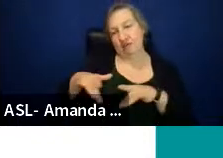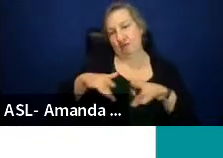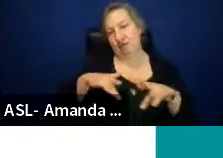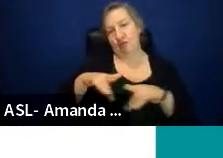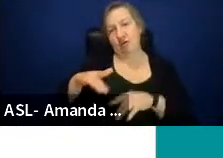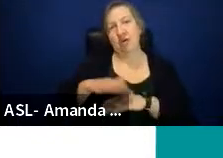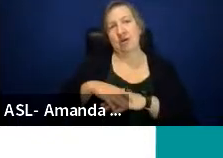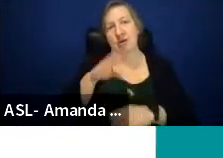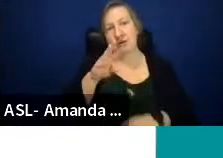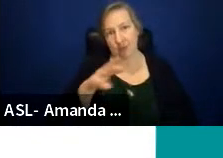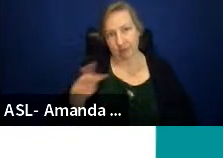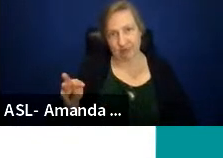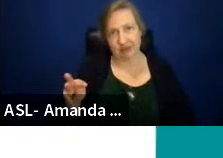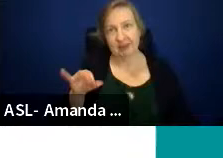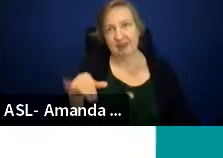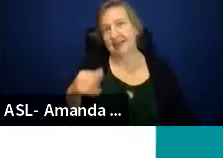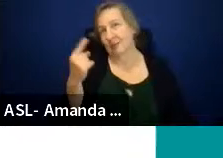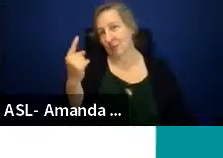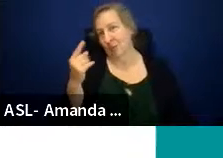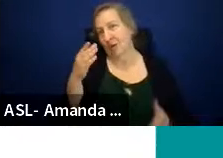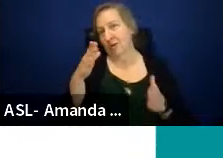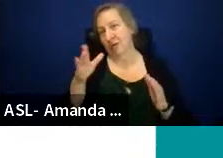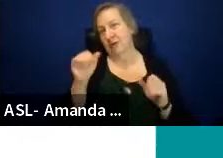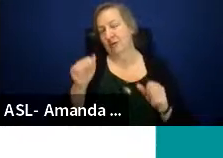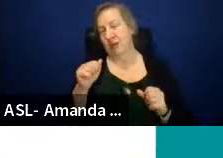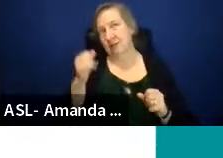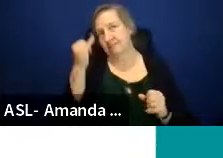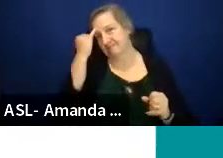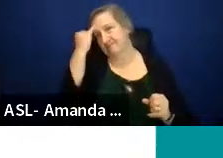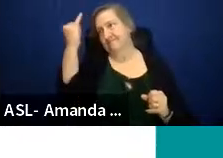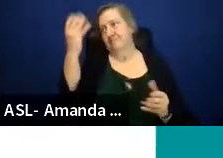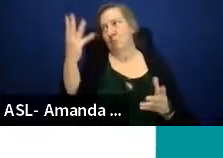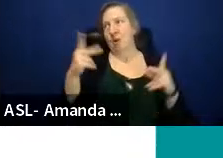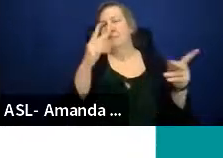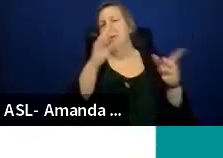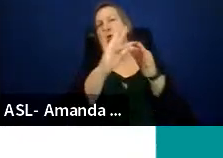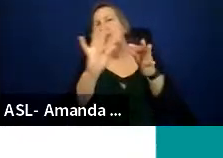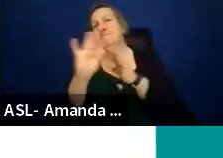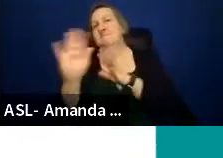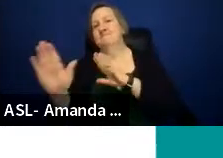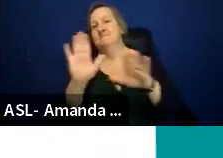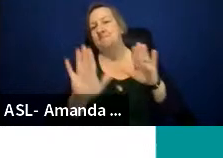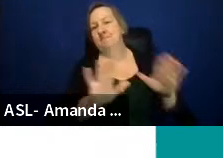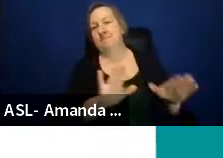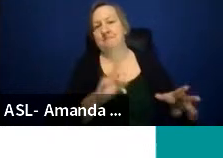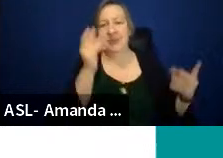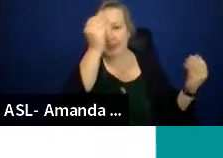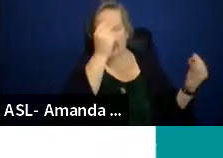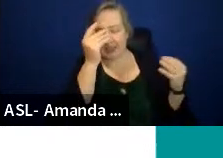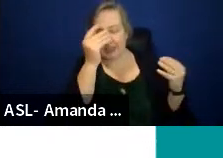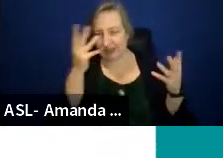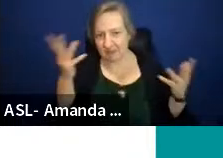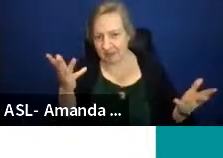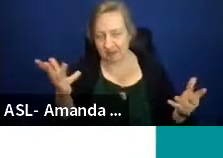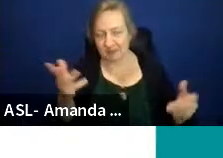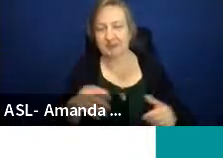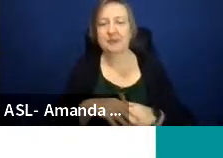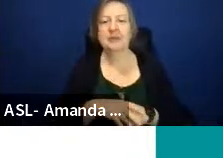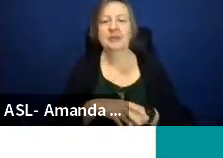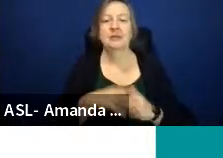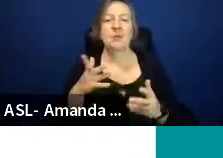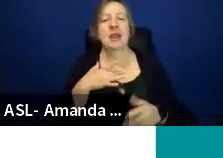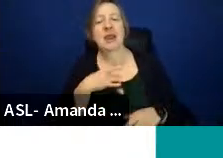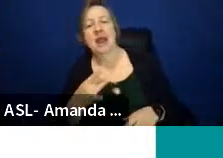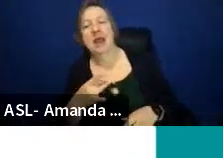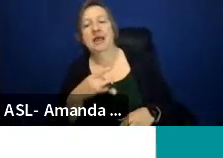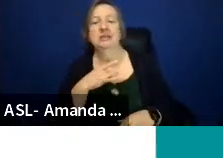on our website. So that's one way you could get a pulse of what people are saying and thinking. What they like,